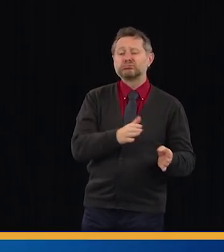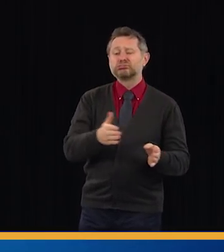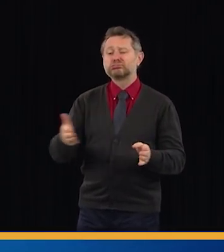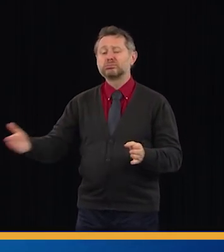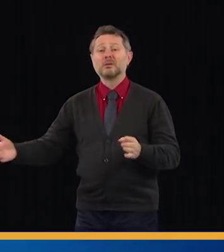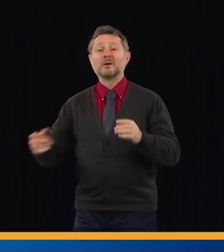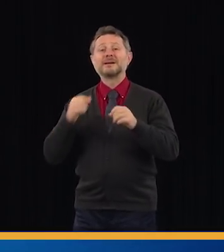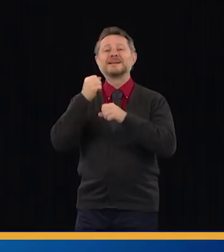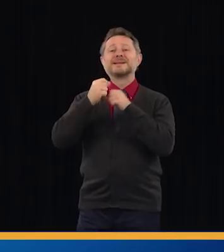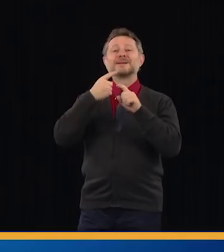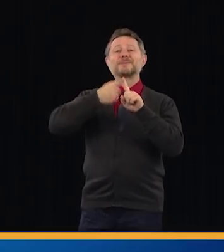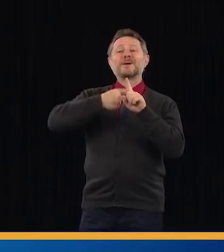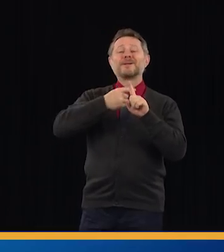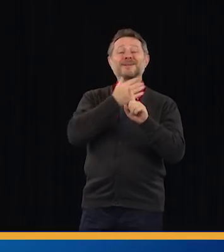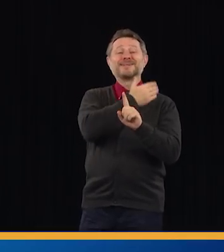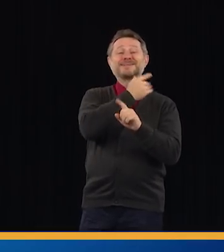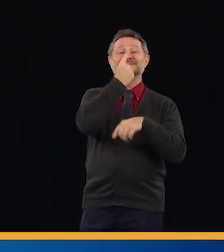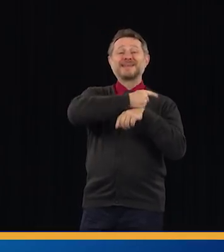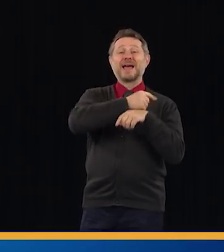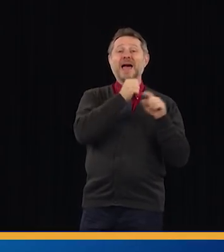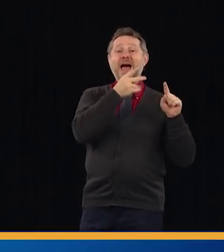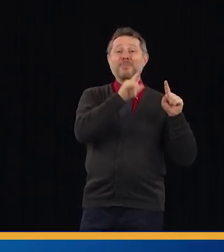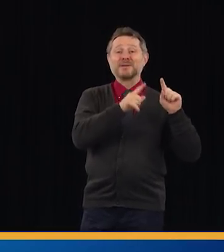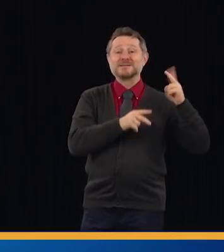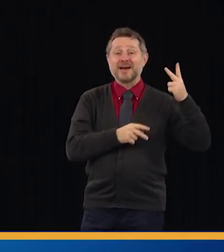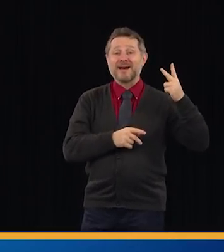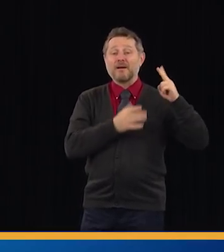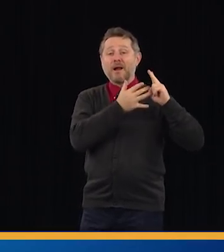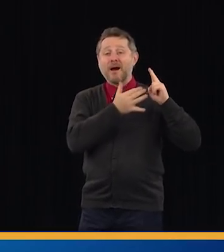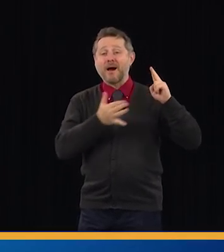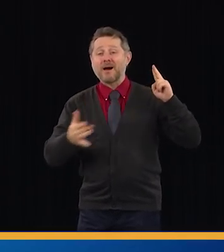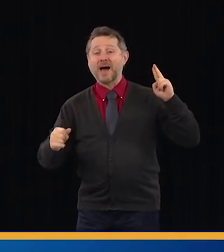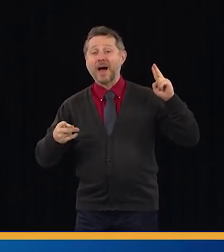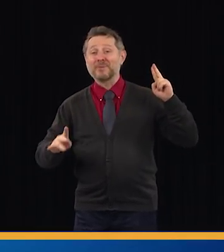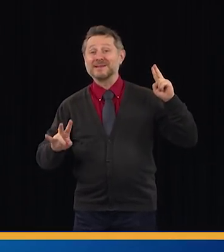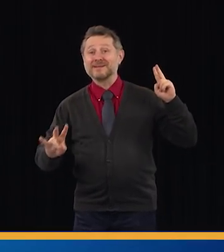steadily up, and it reached a new height